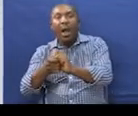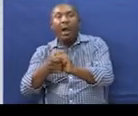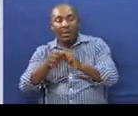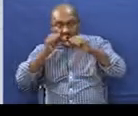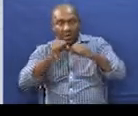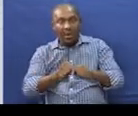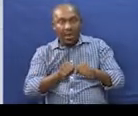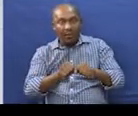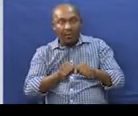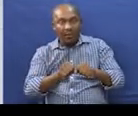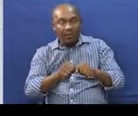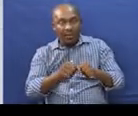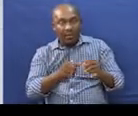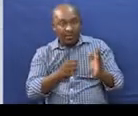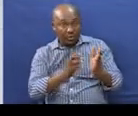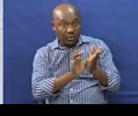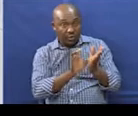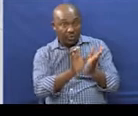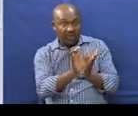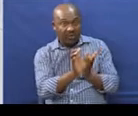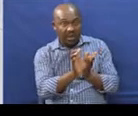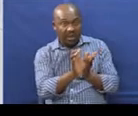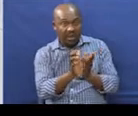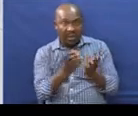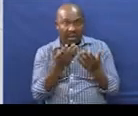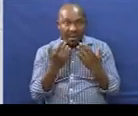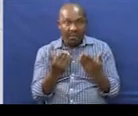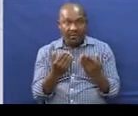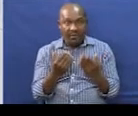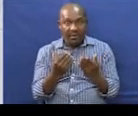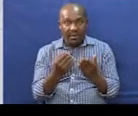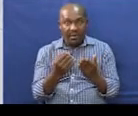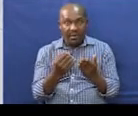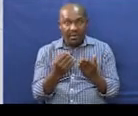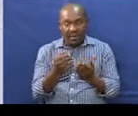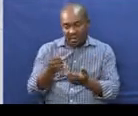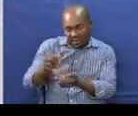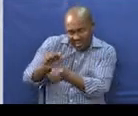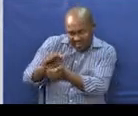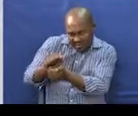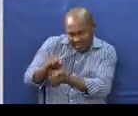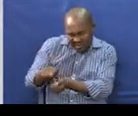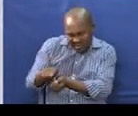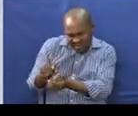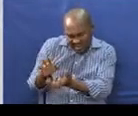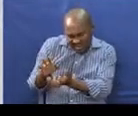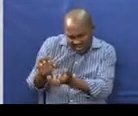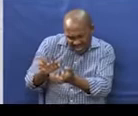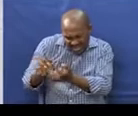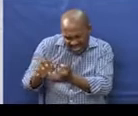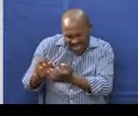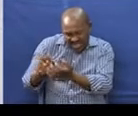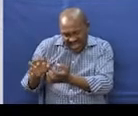shaking, make sure that you write shaking. And if the procedure involves the process